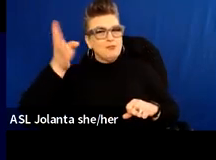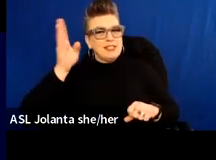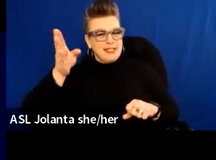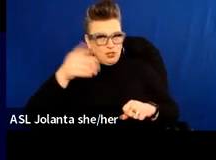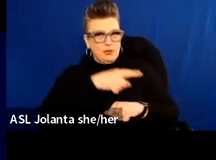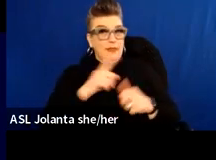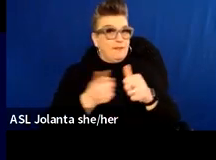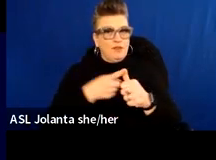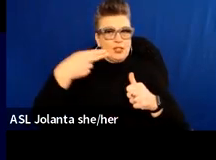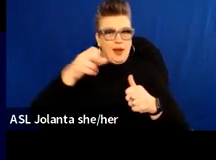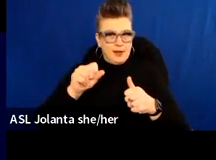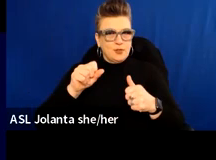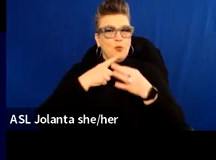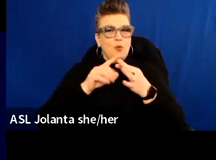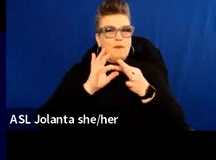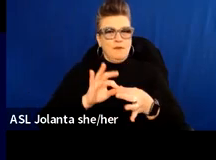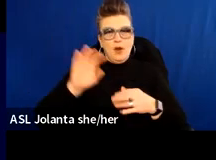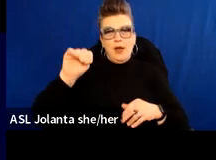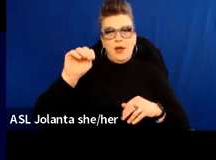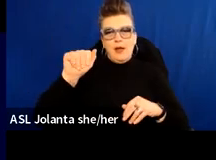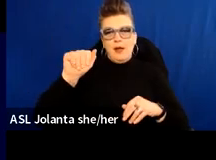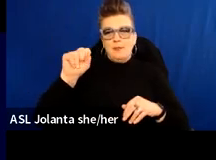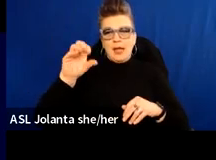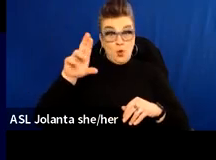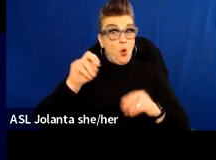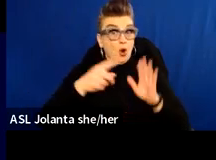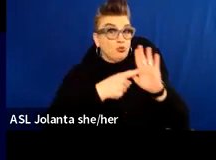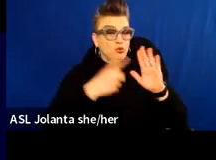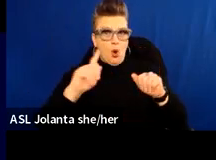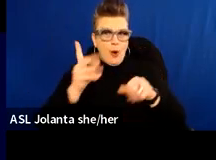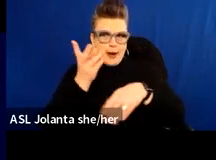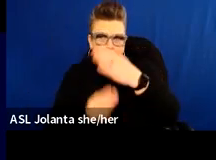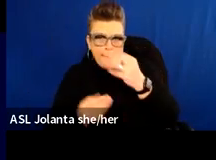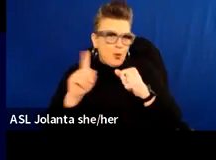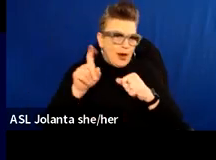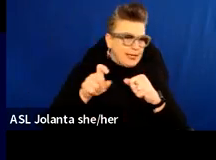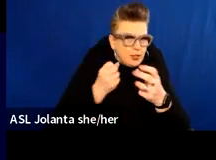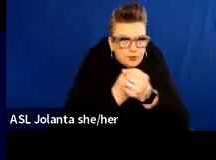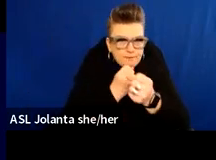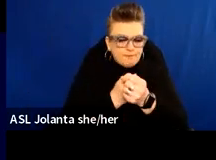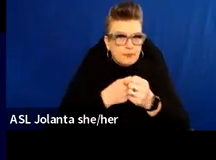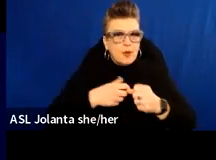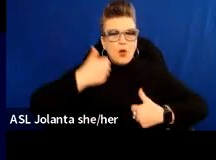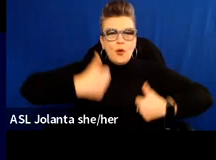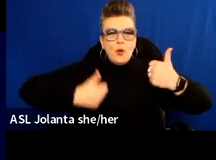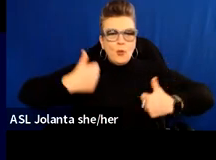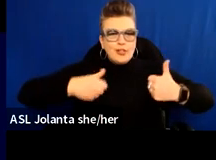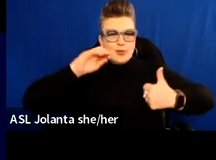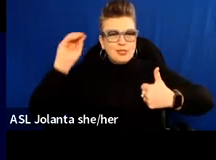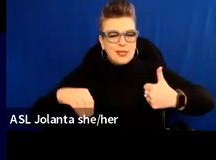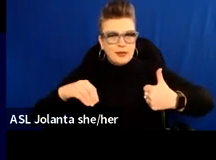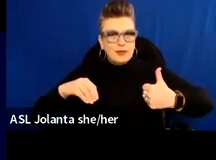presentation for the mass core shows where those gaps are and how many each how many what percentage of